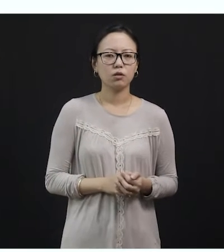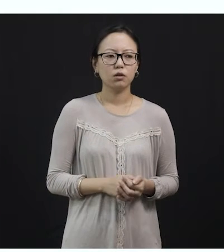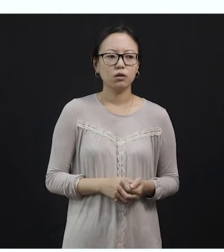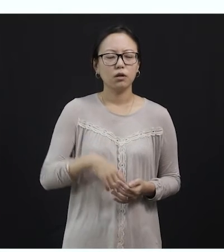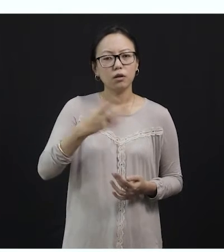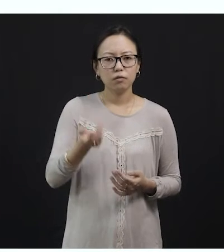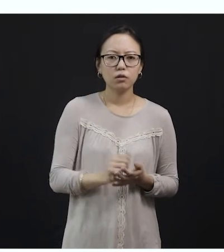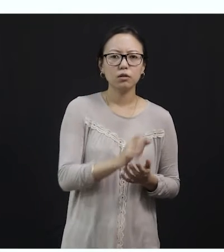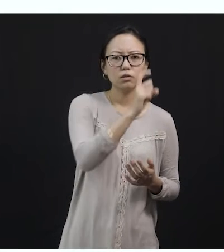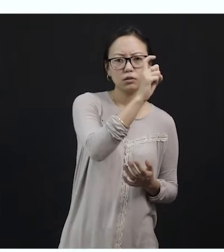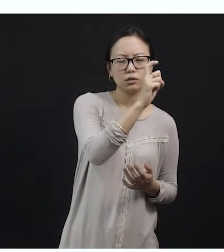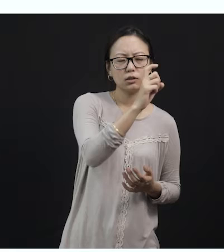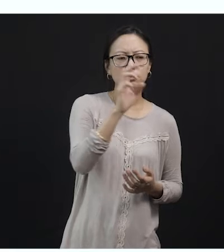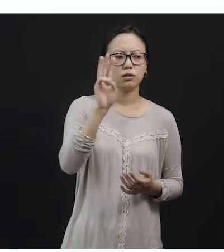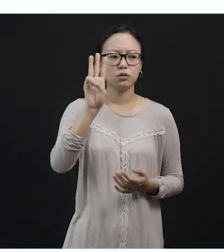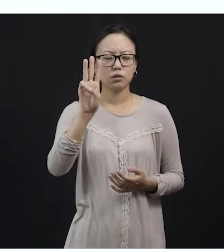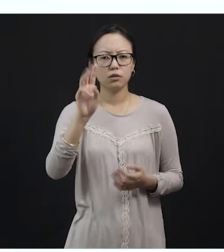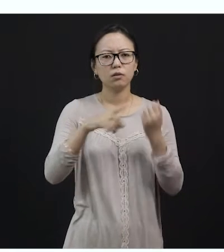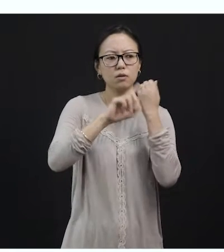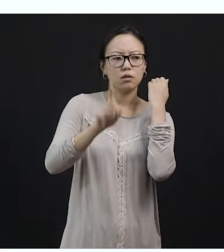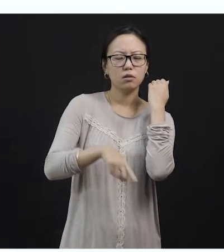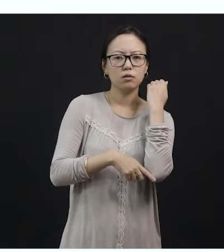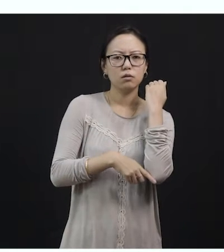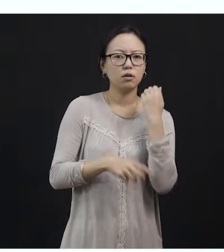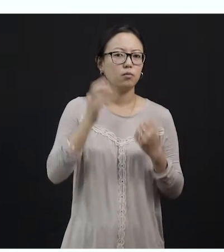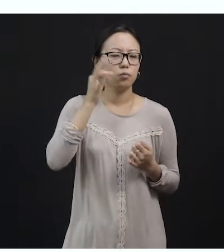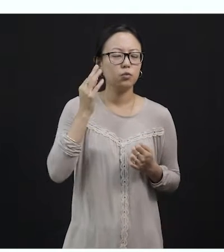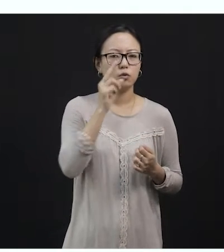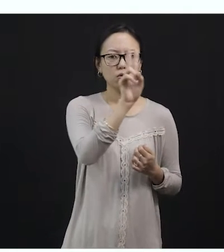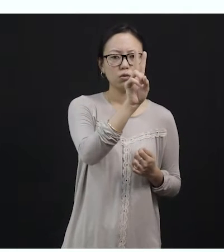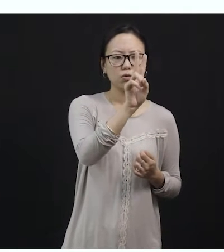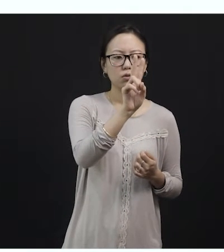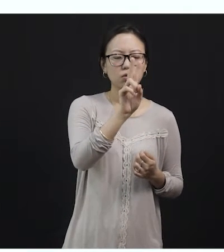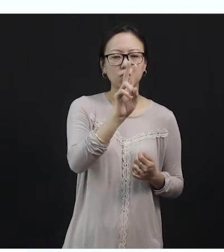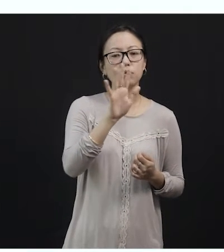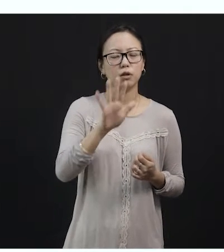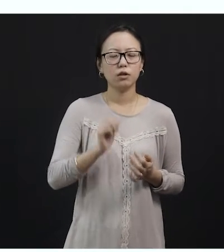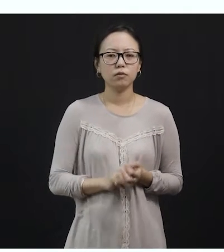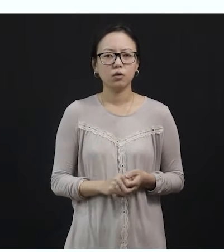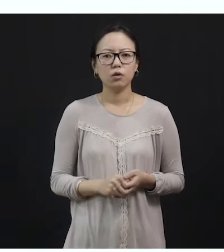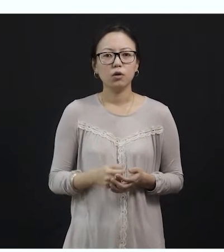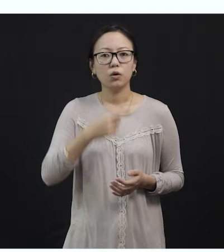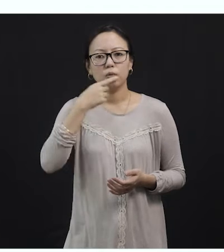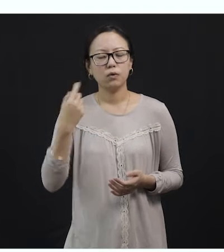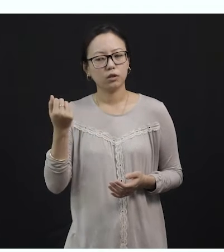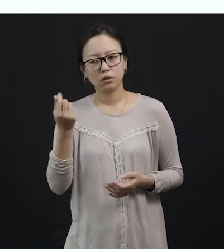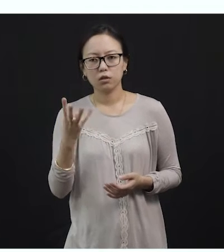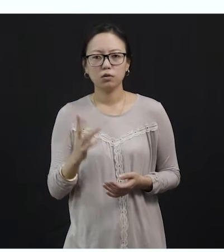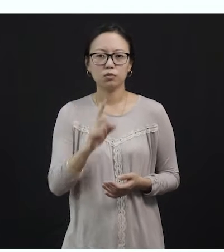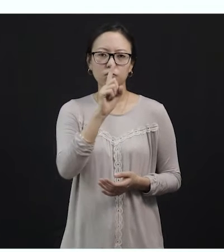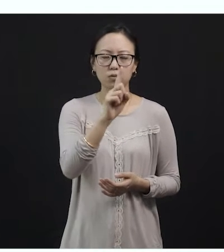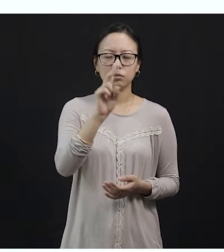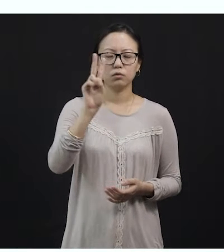73. And the last one, we have 2 blue strips. And let's count the red strips. 1,